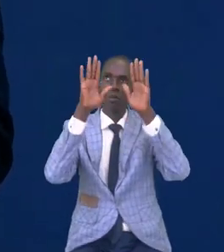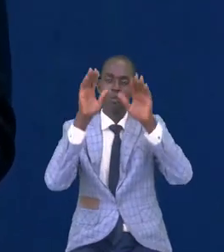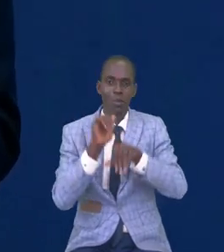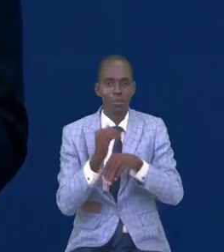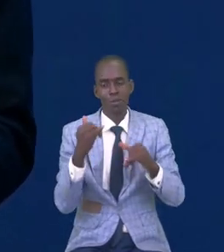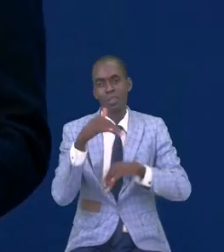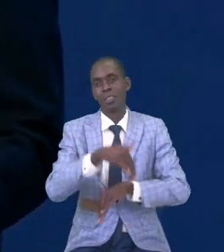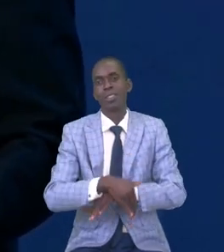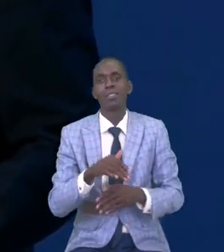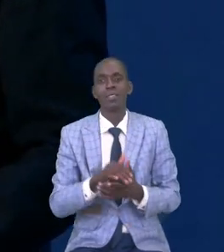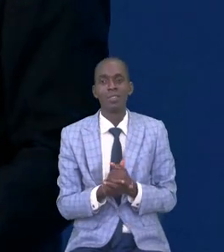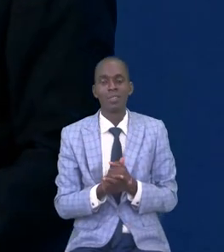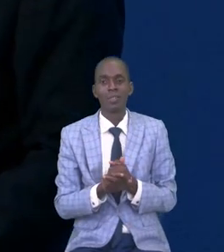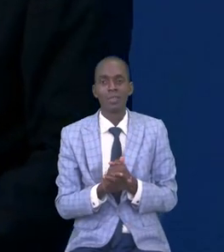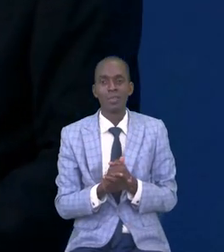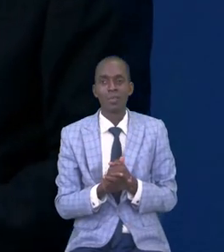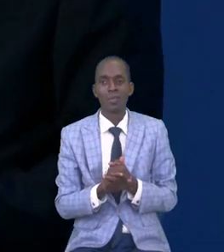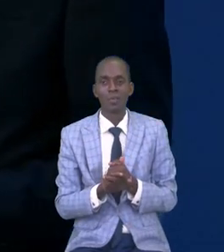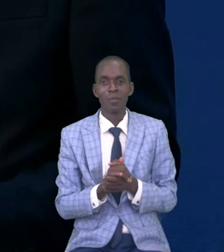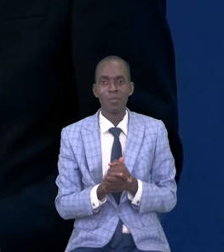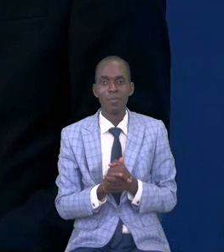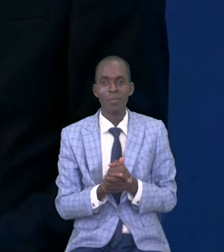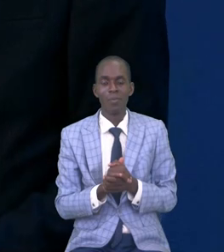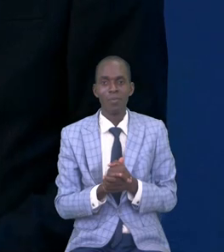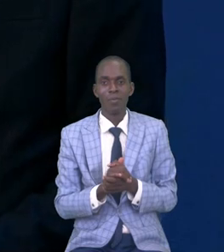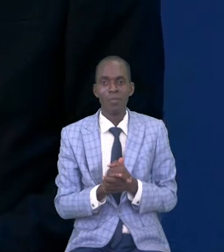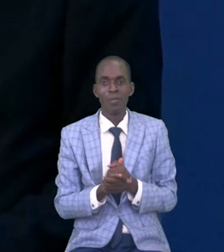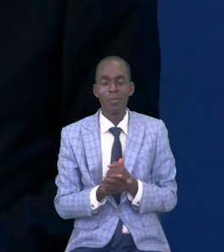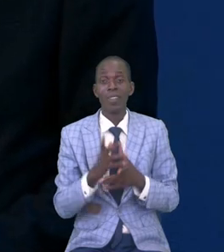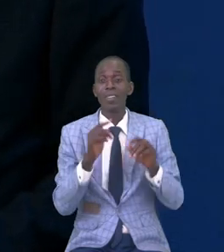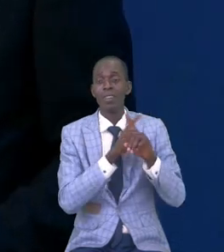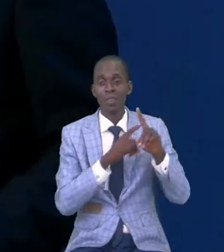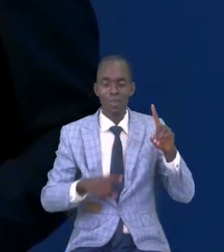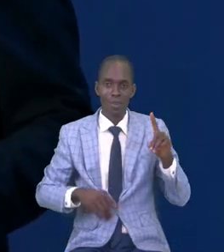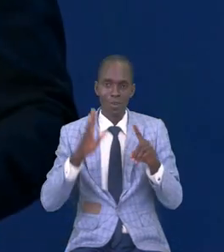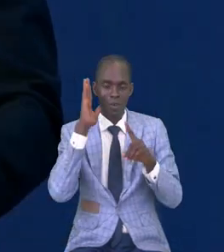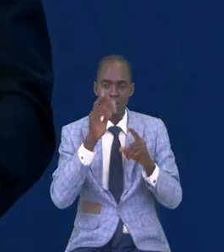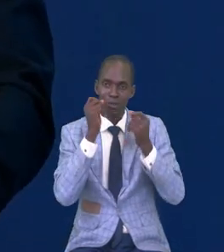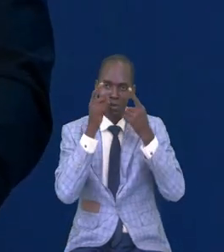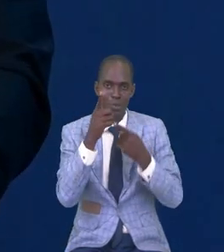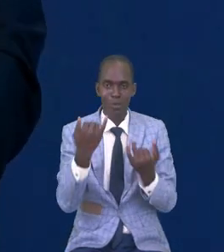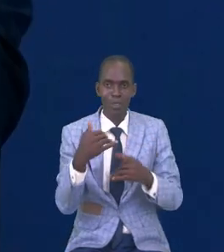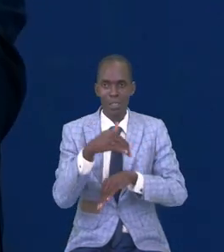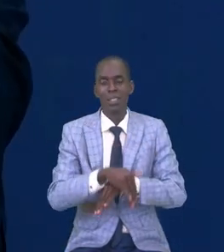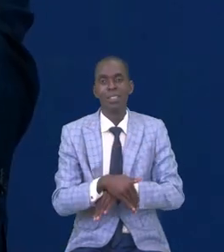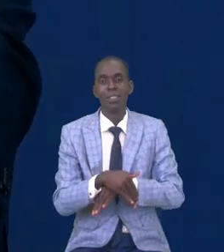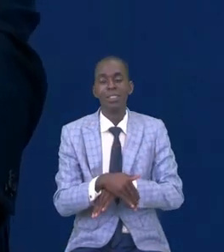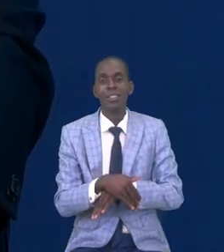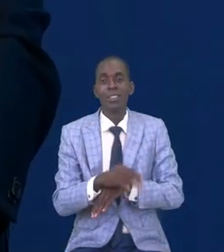Please, if you're on the left, if you are feeling it on the left side, please can you wave to me so that I can see? Thank you. At the